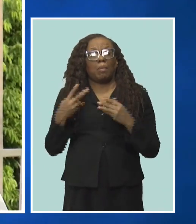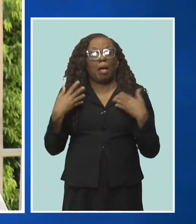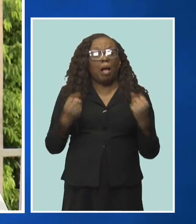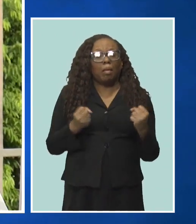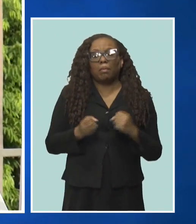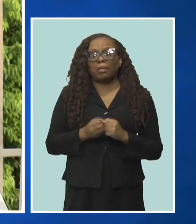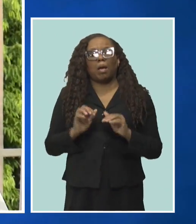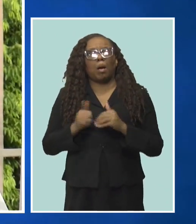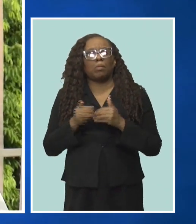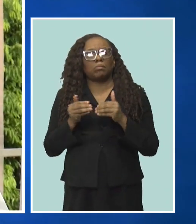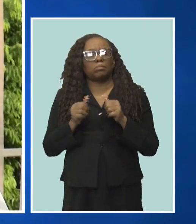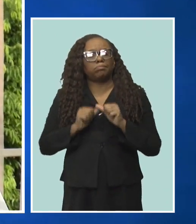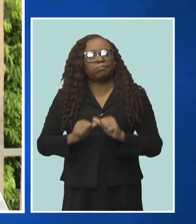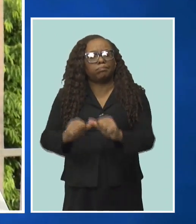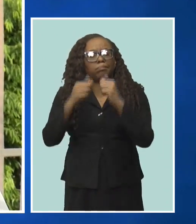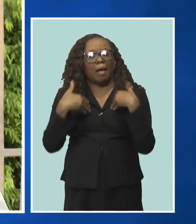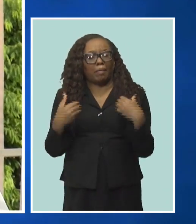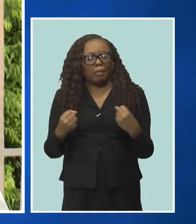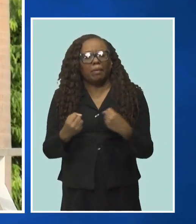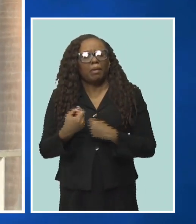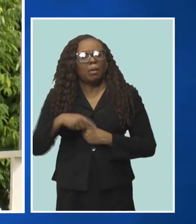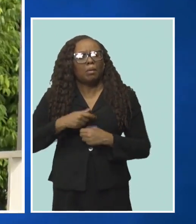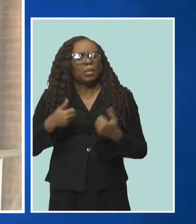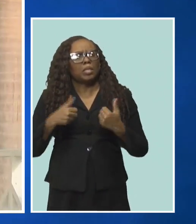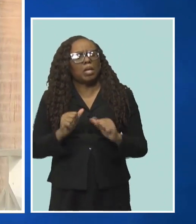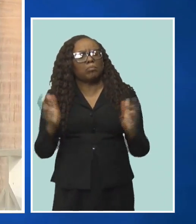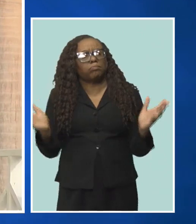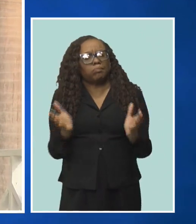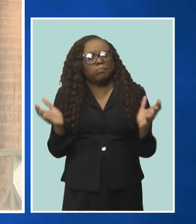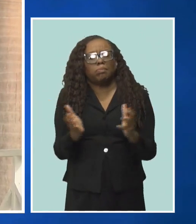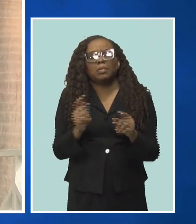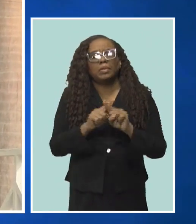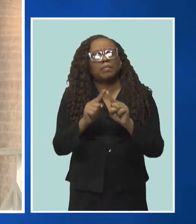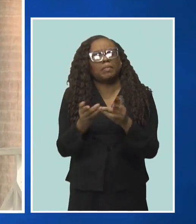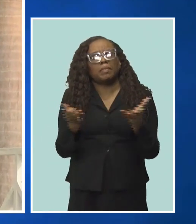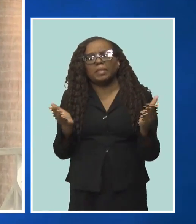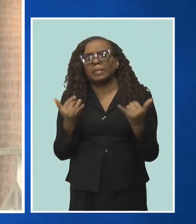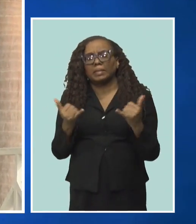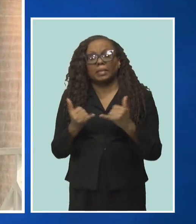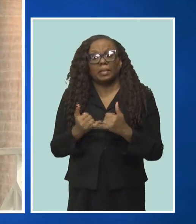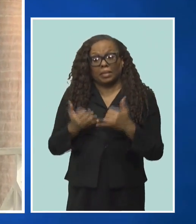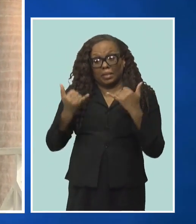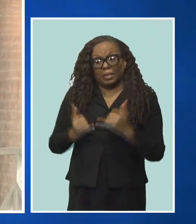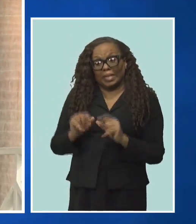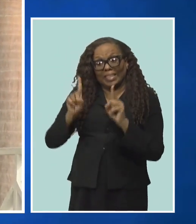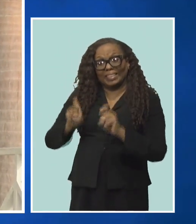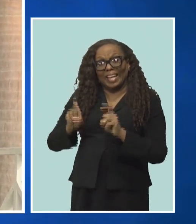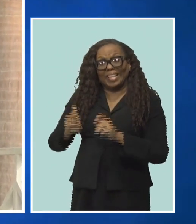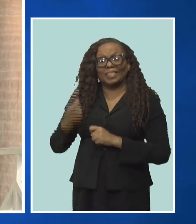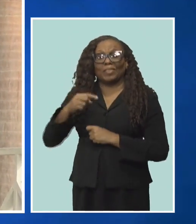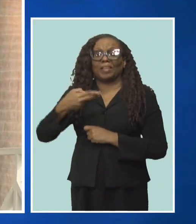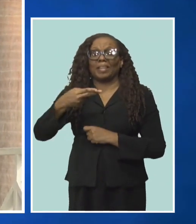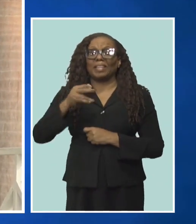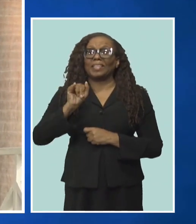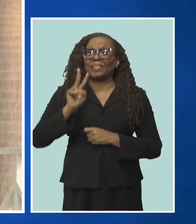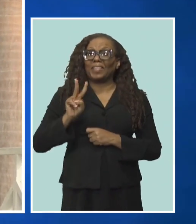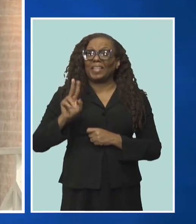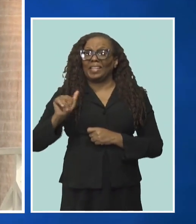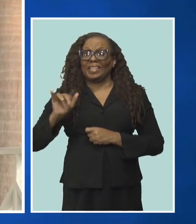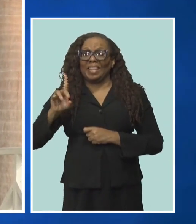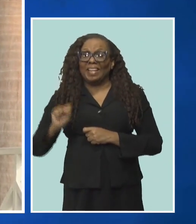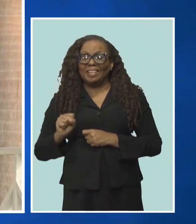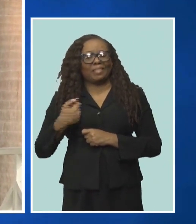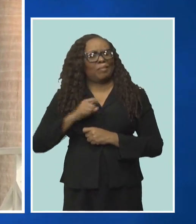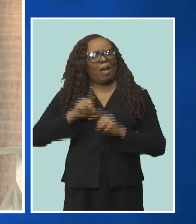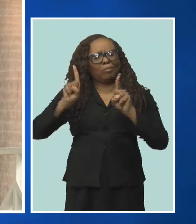around well-being. And these are the things that we try to push today. As you know, we were doing tests today for HIV and AIDS. We were doing